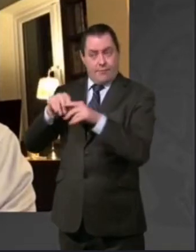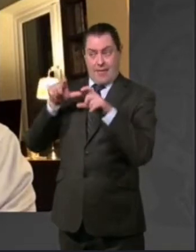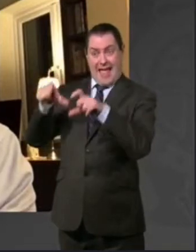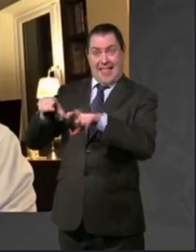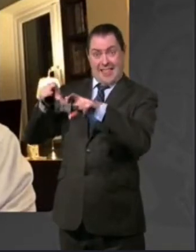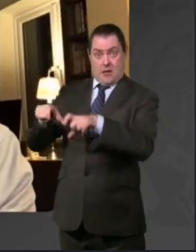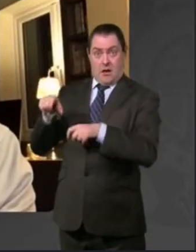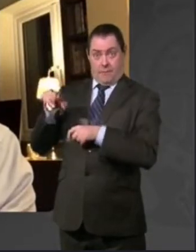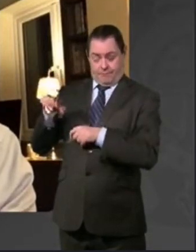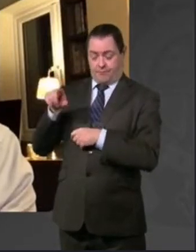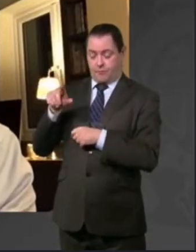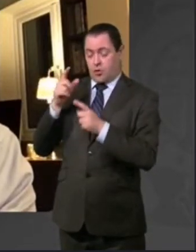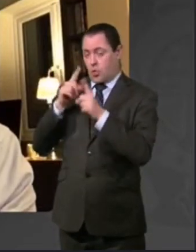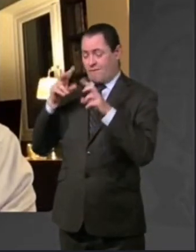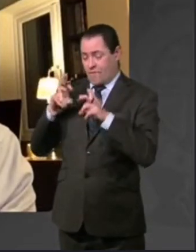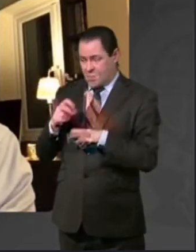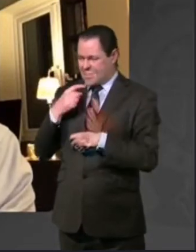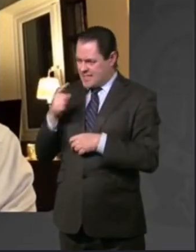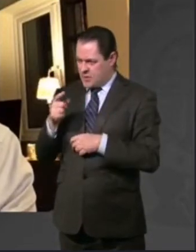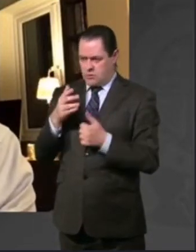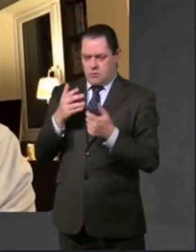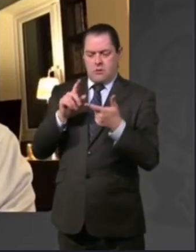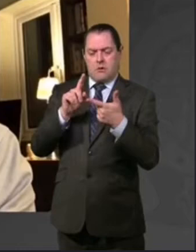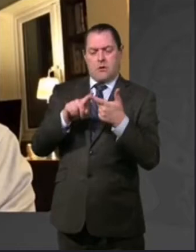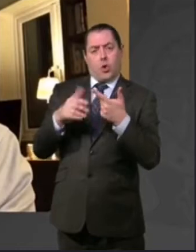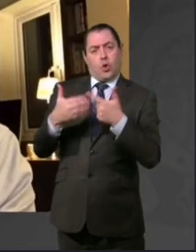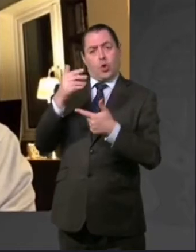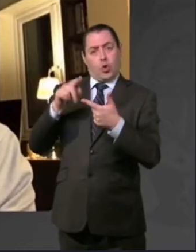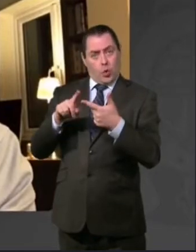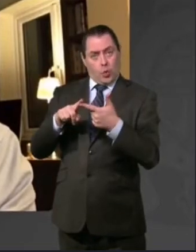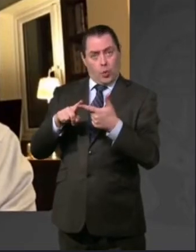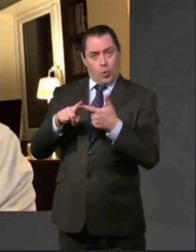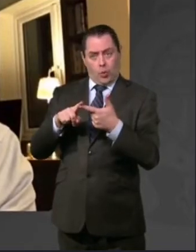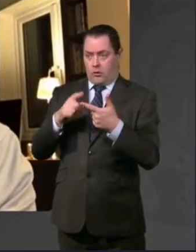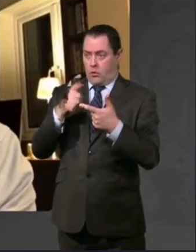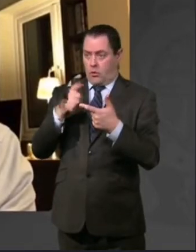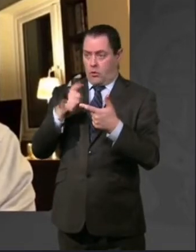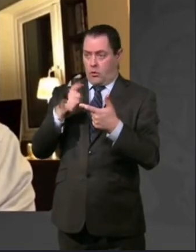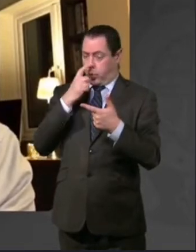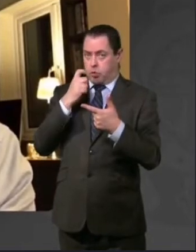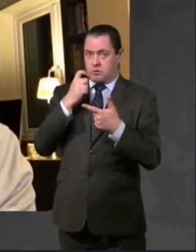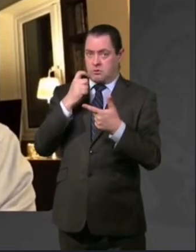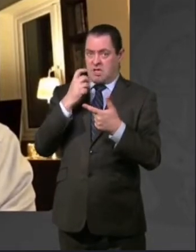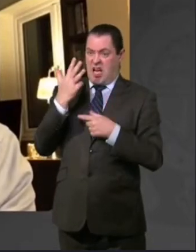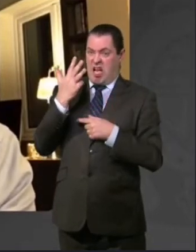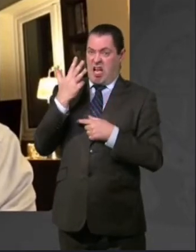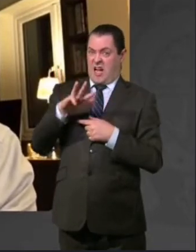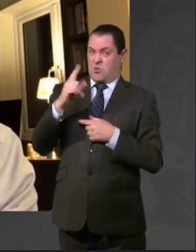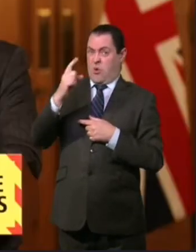strain. I just wondered if you could address the discrepancies there between the different universities that studied it.